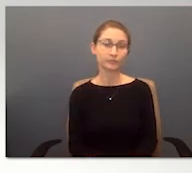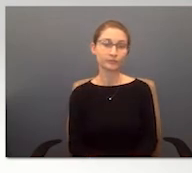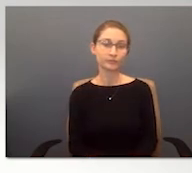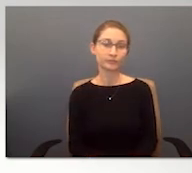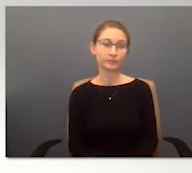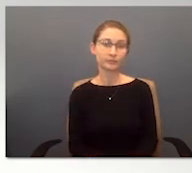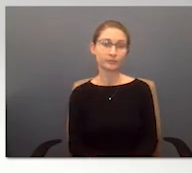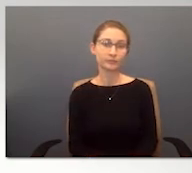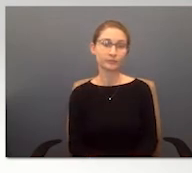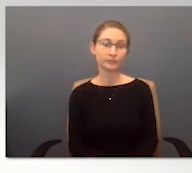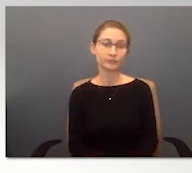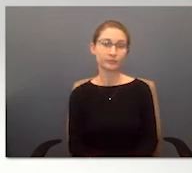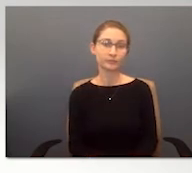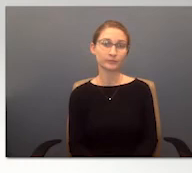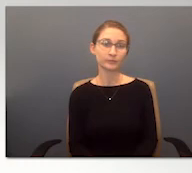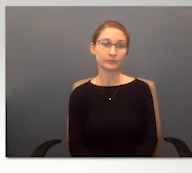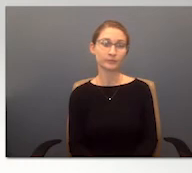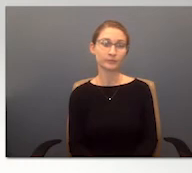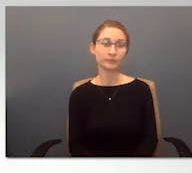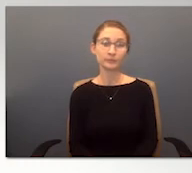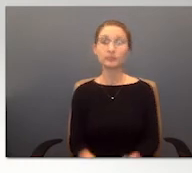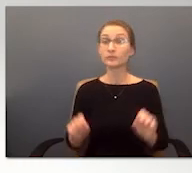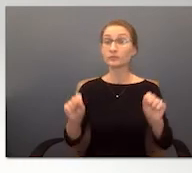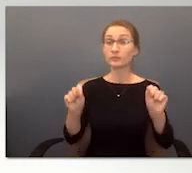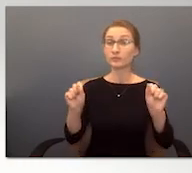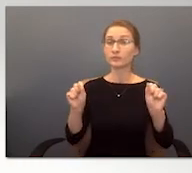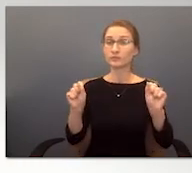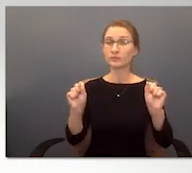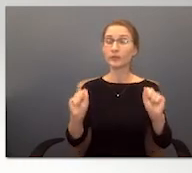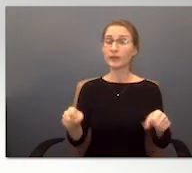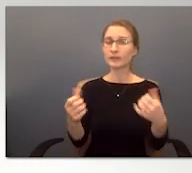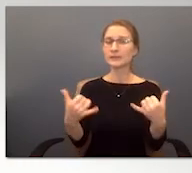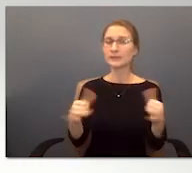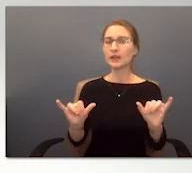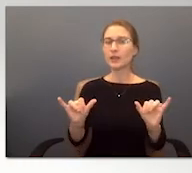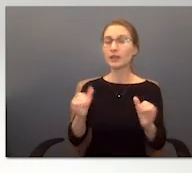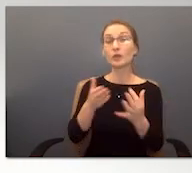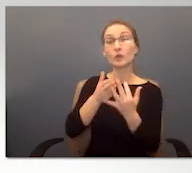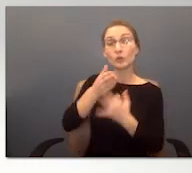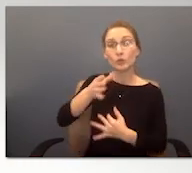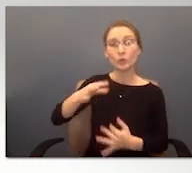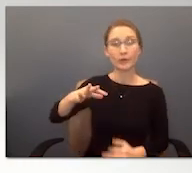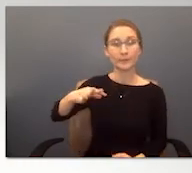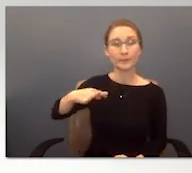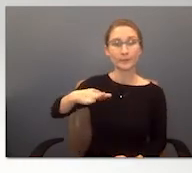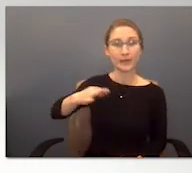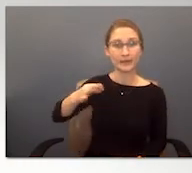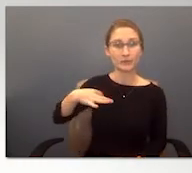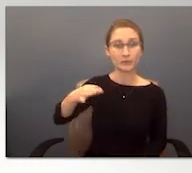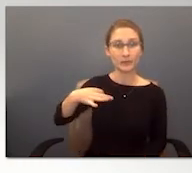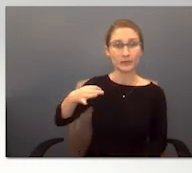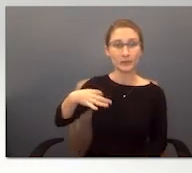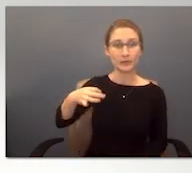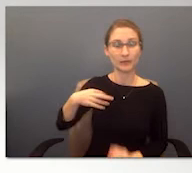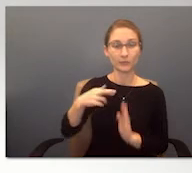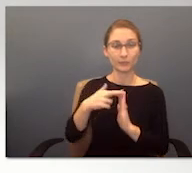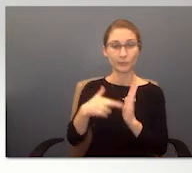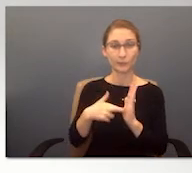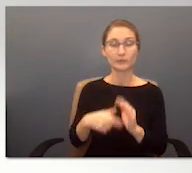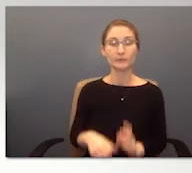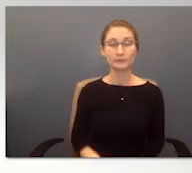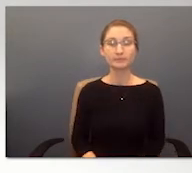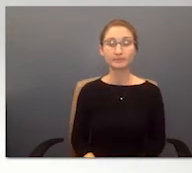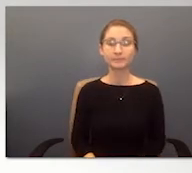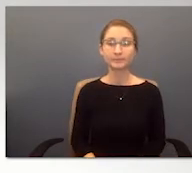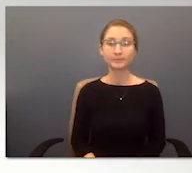have WellCare, how do they receive? They can still, through our eligibility criteria, can still get into the Early Steps